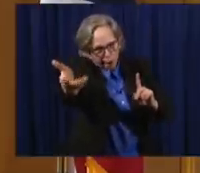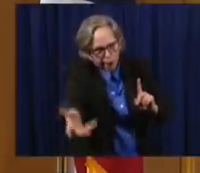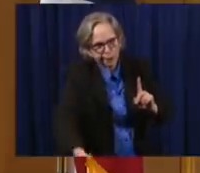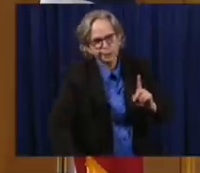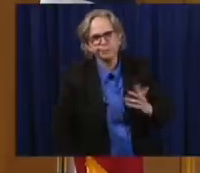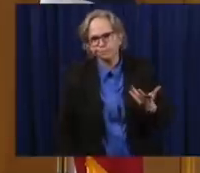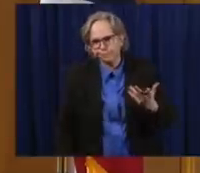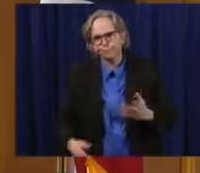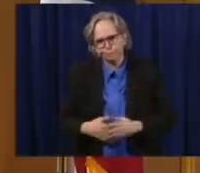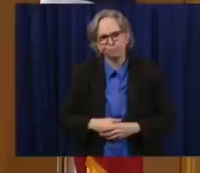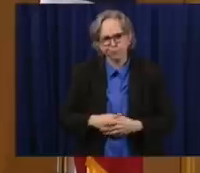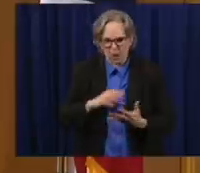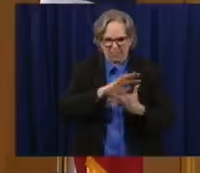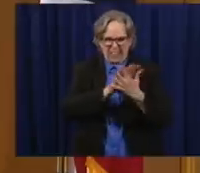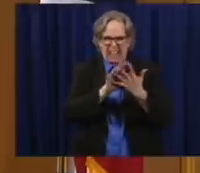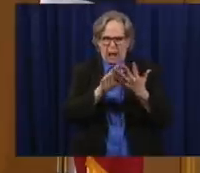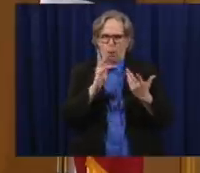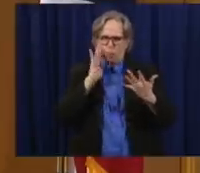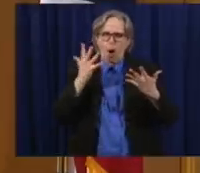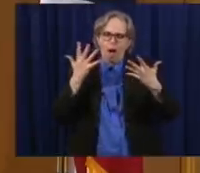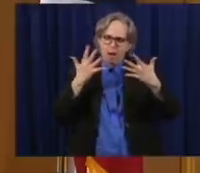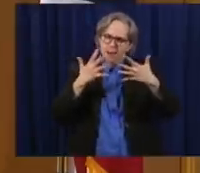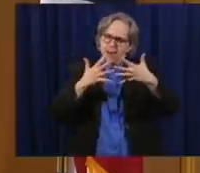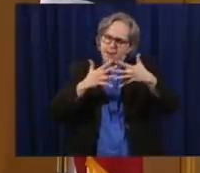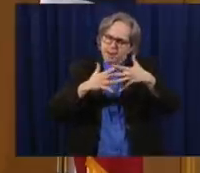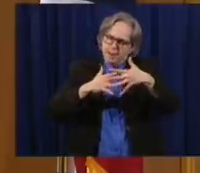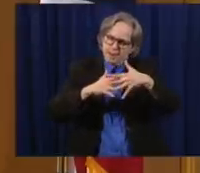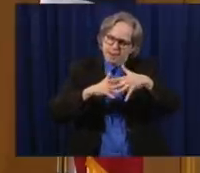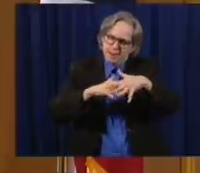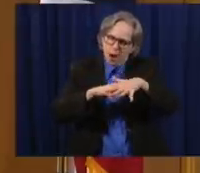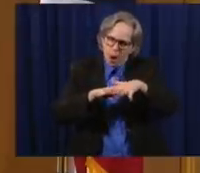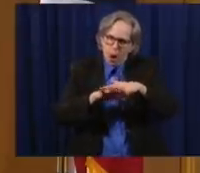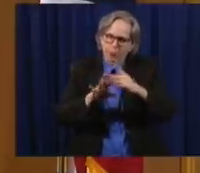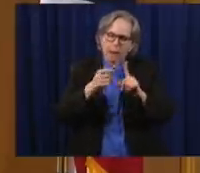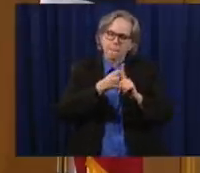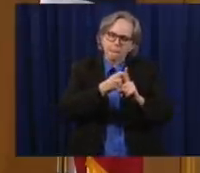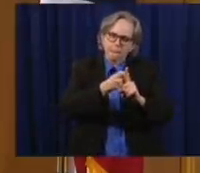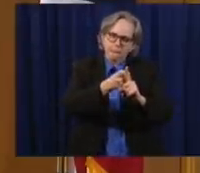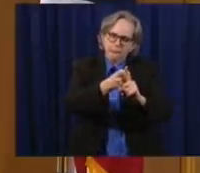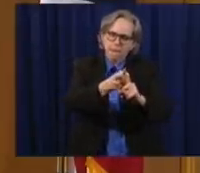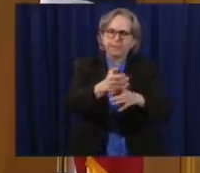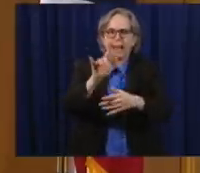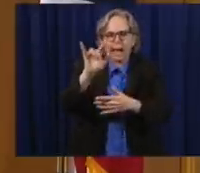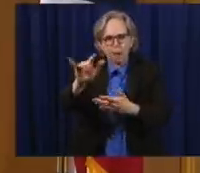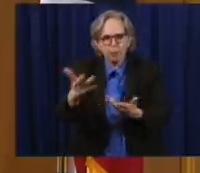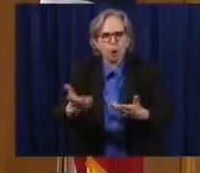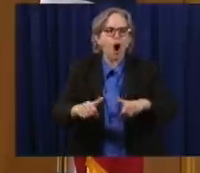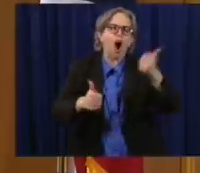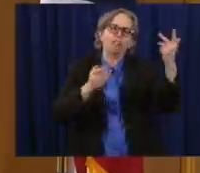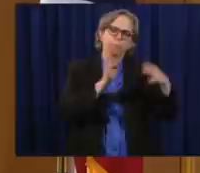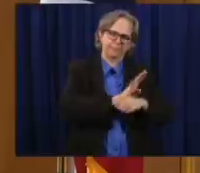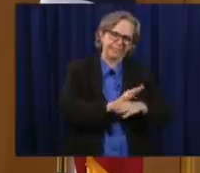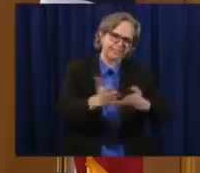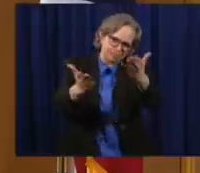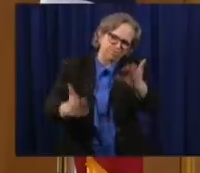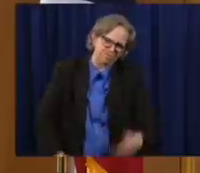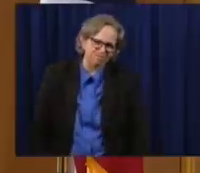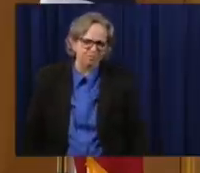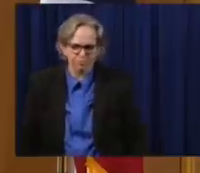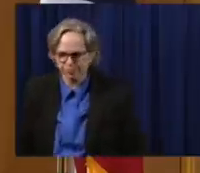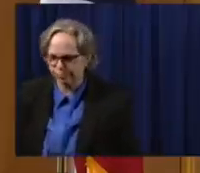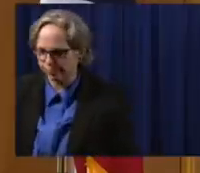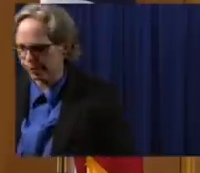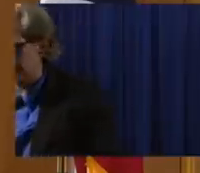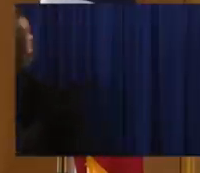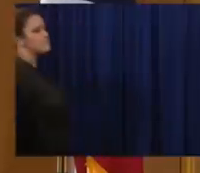come together, and certainly that impacts the airport, the airlines, and so many other businesses. Good afternoon, Governor.